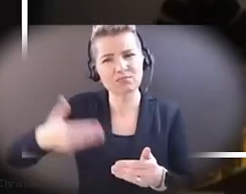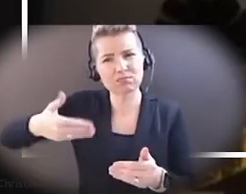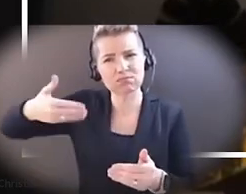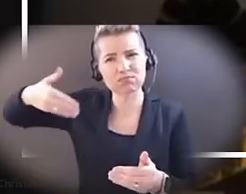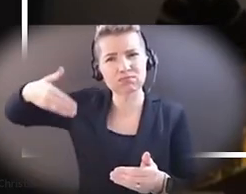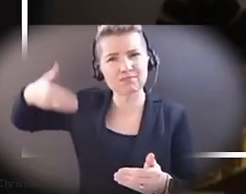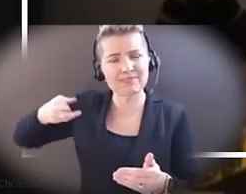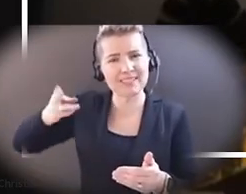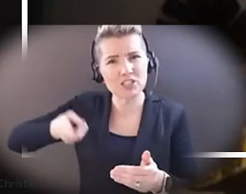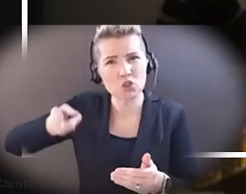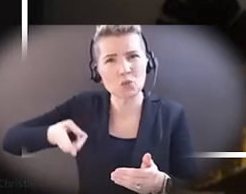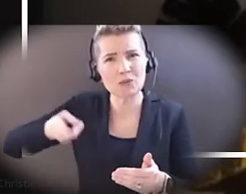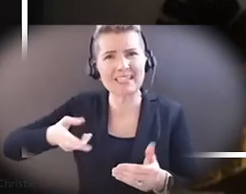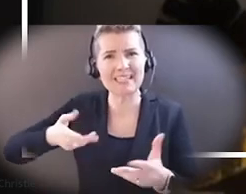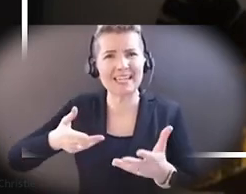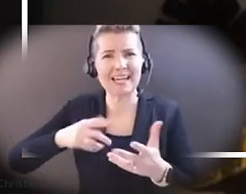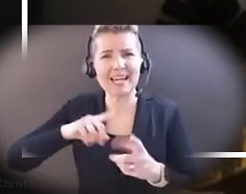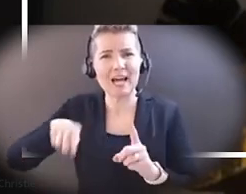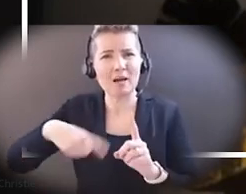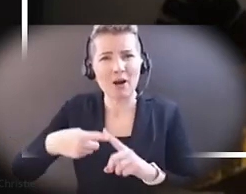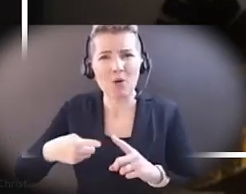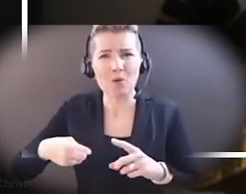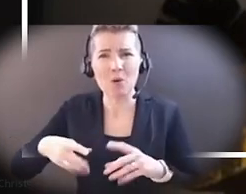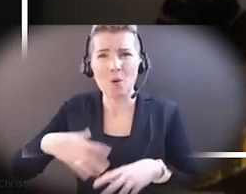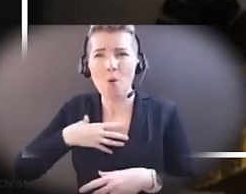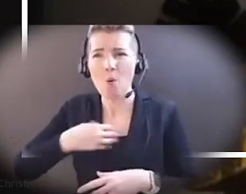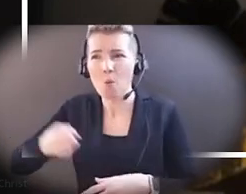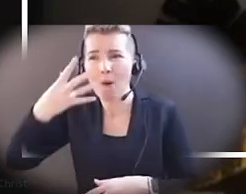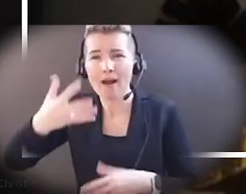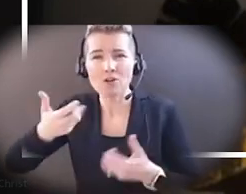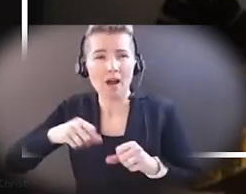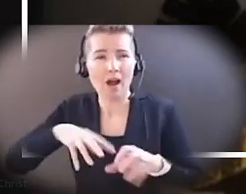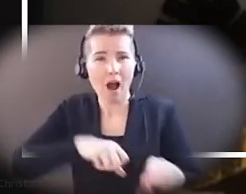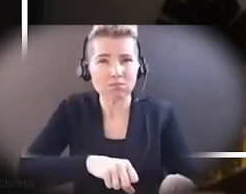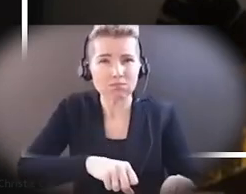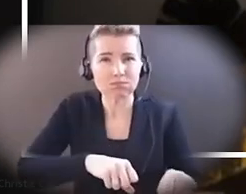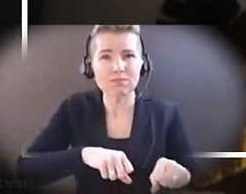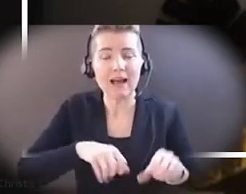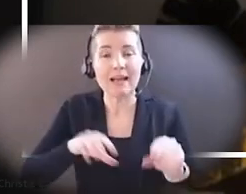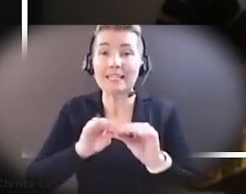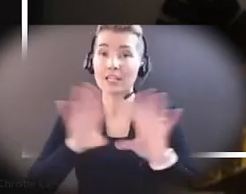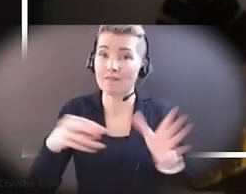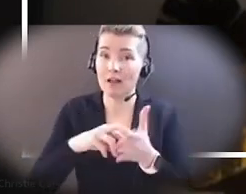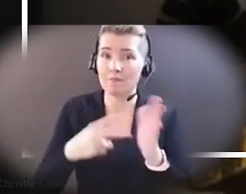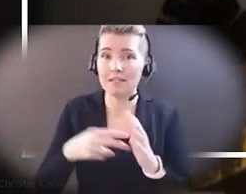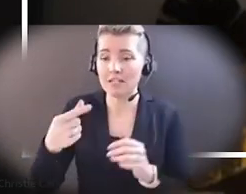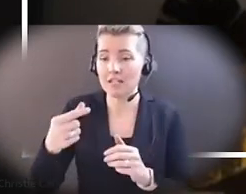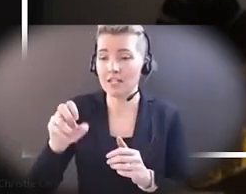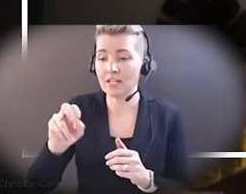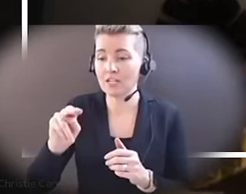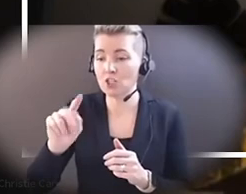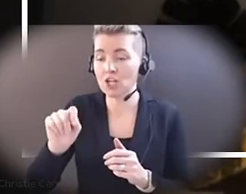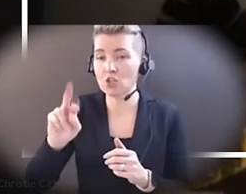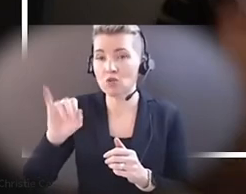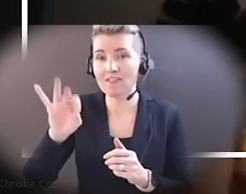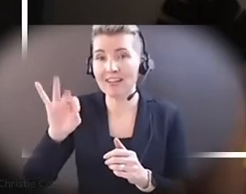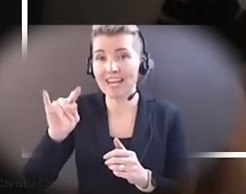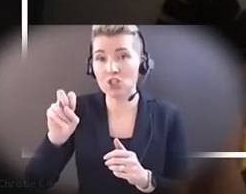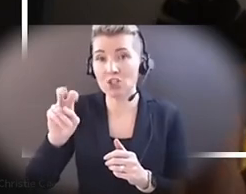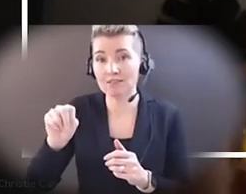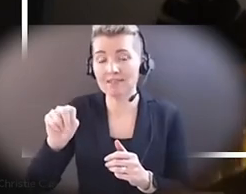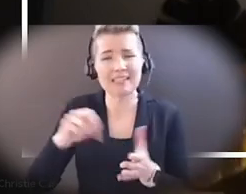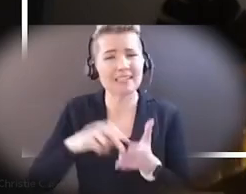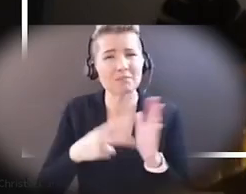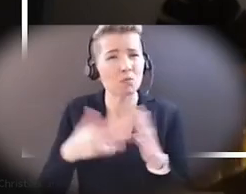issues of displacement and gentrification. And to clarify, gentrification is kind of like the